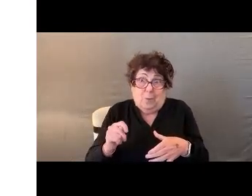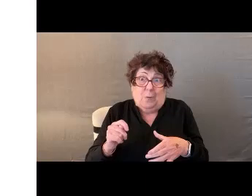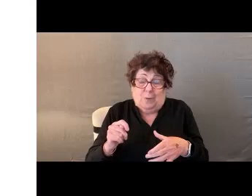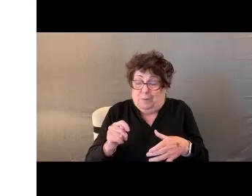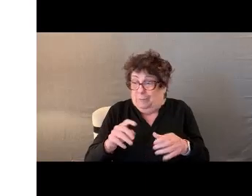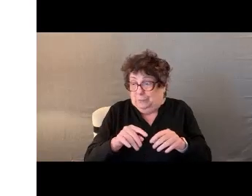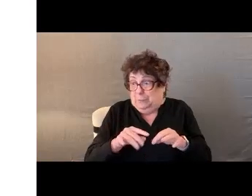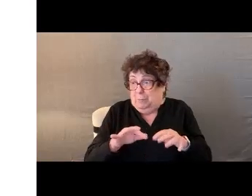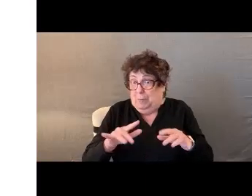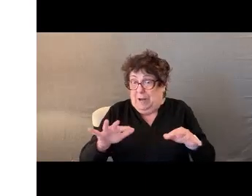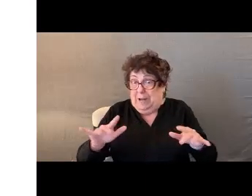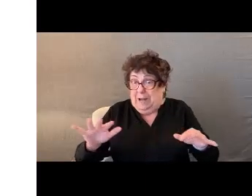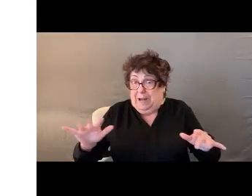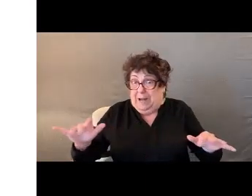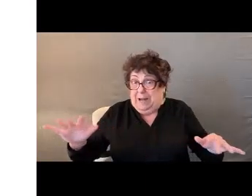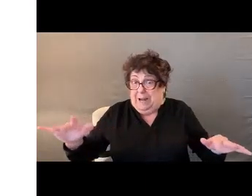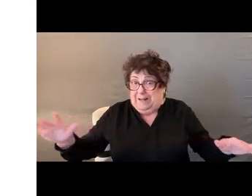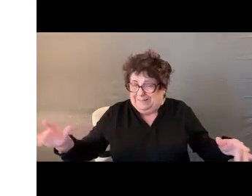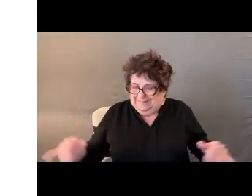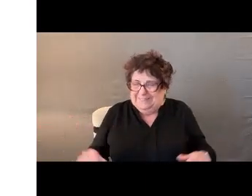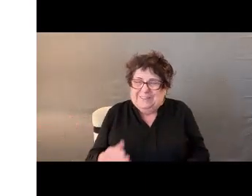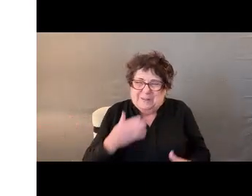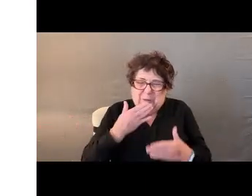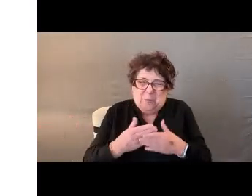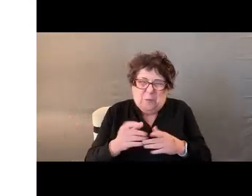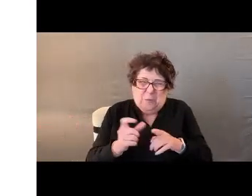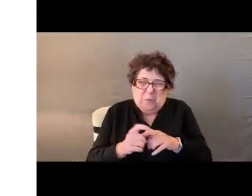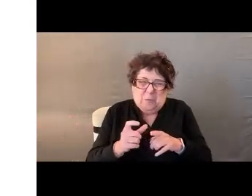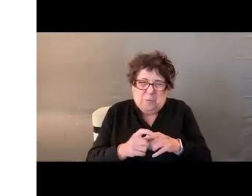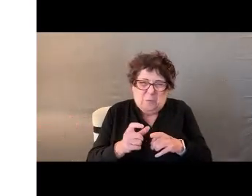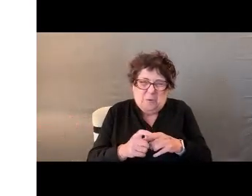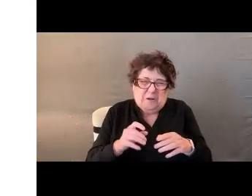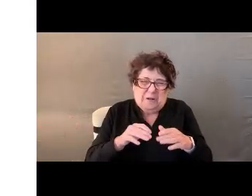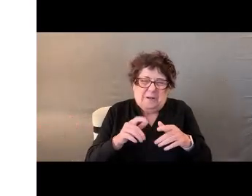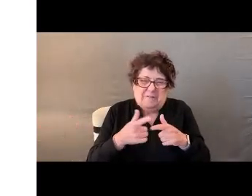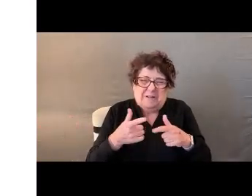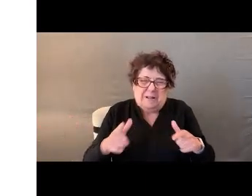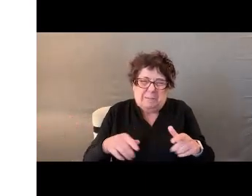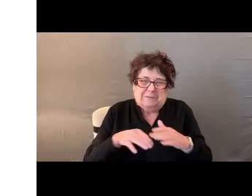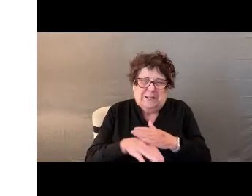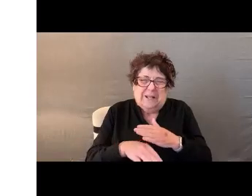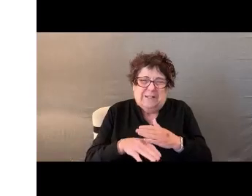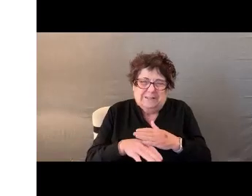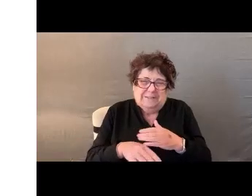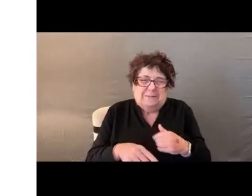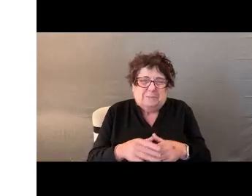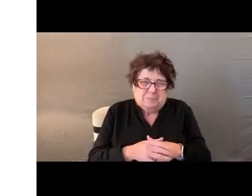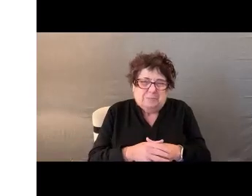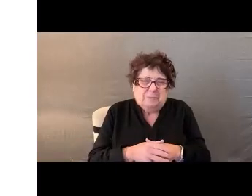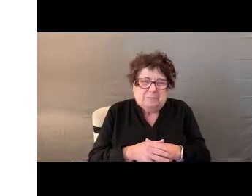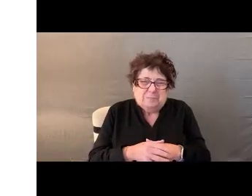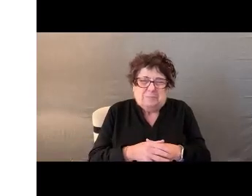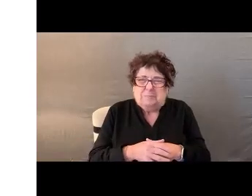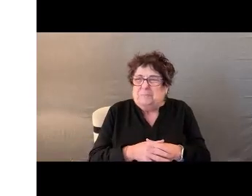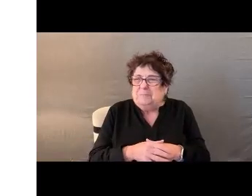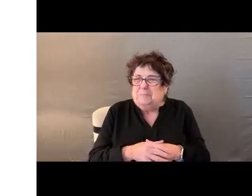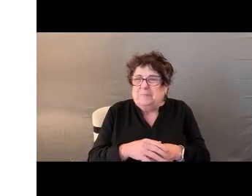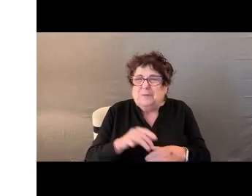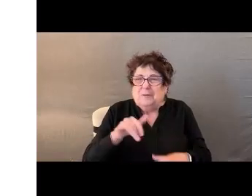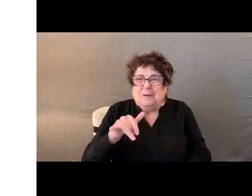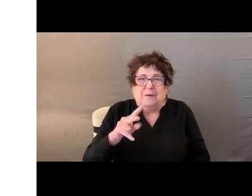spread the good word of language access to the masses. So creative. Exactly. Yvonne, do you want to go